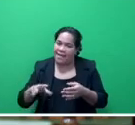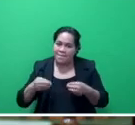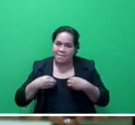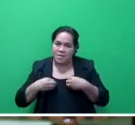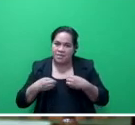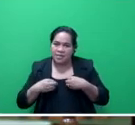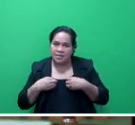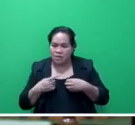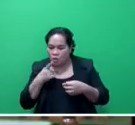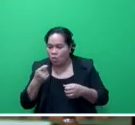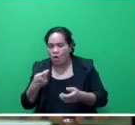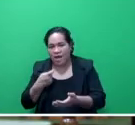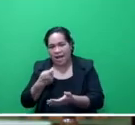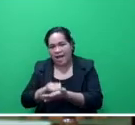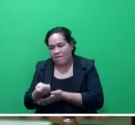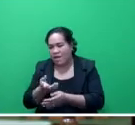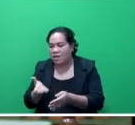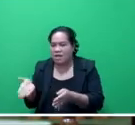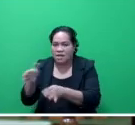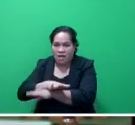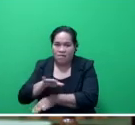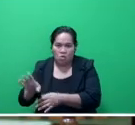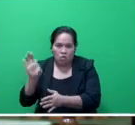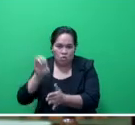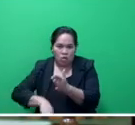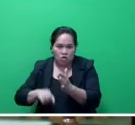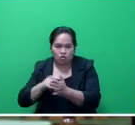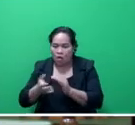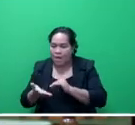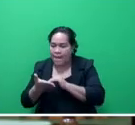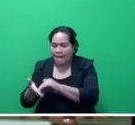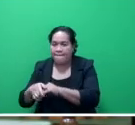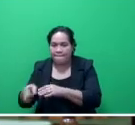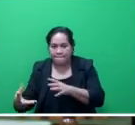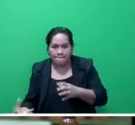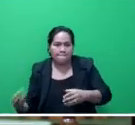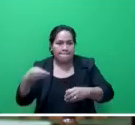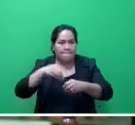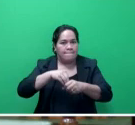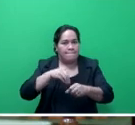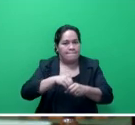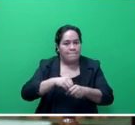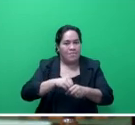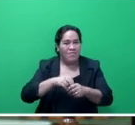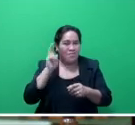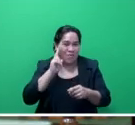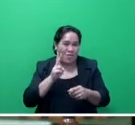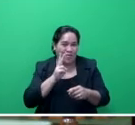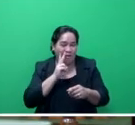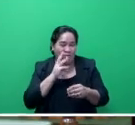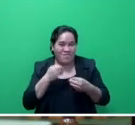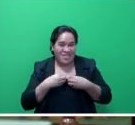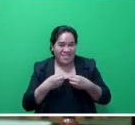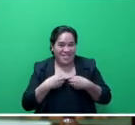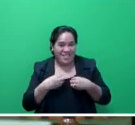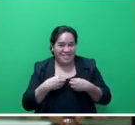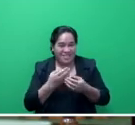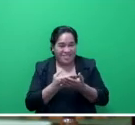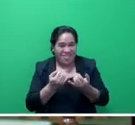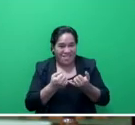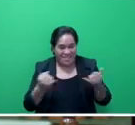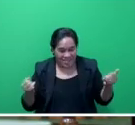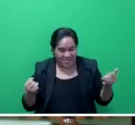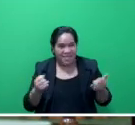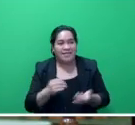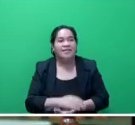towards covering the costs associated with getting MSMEs onto the VT Card platform, receiving payment through internet payment gateways.